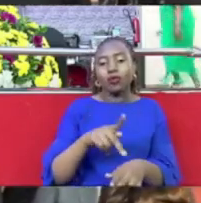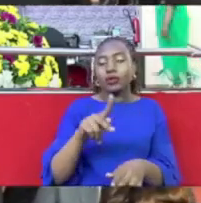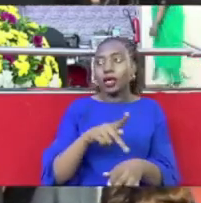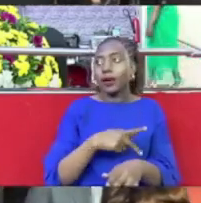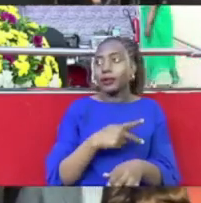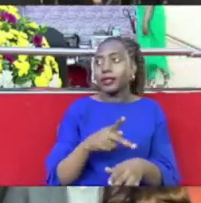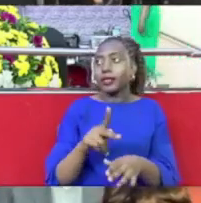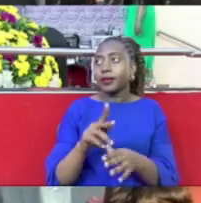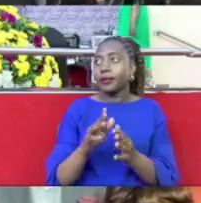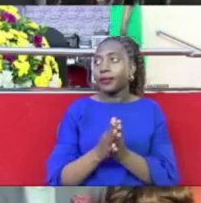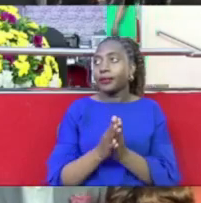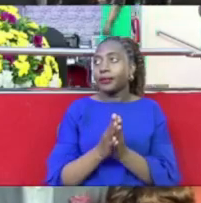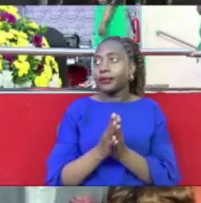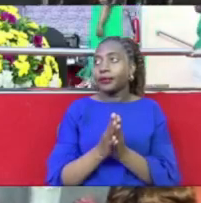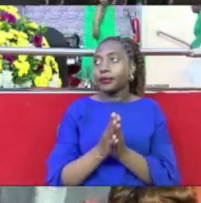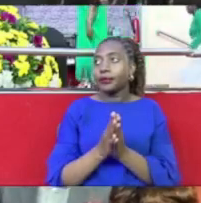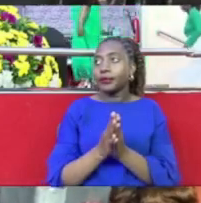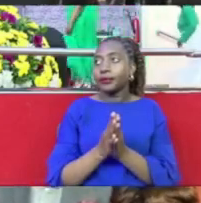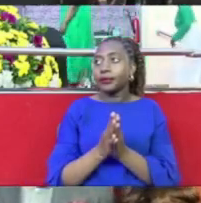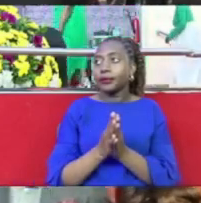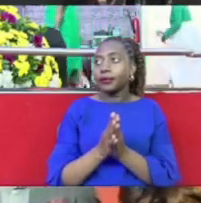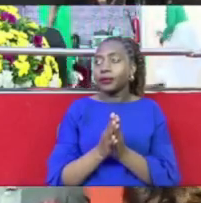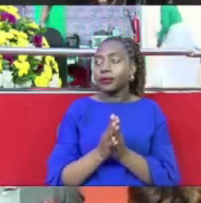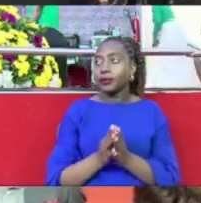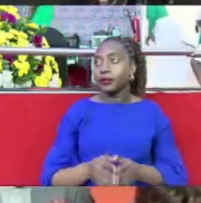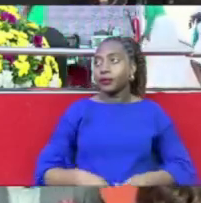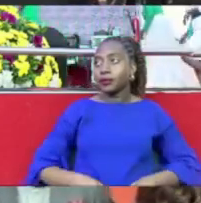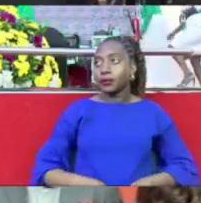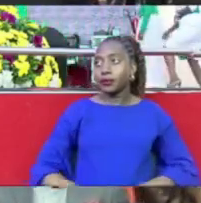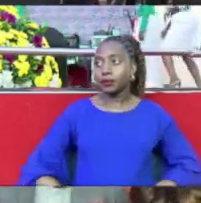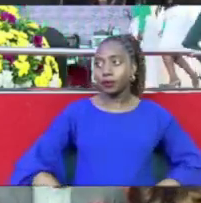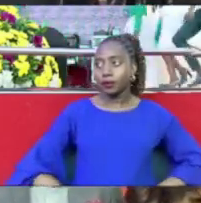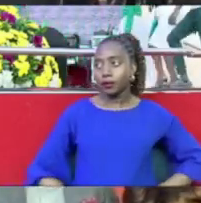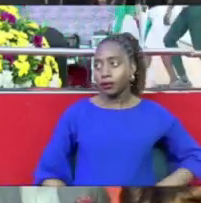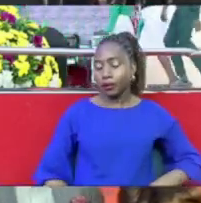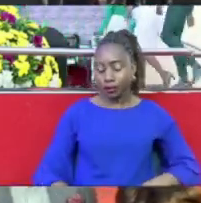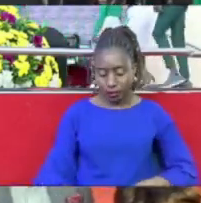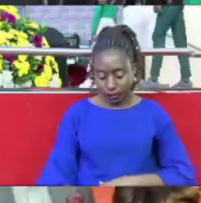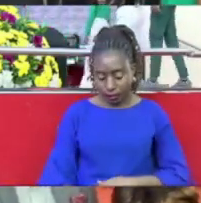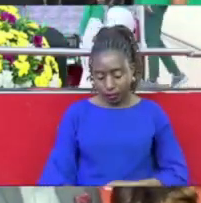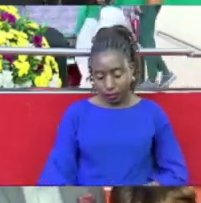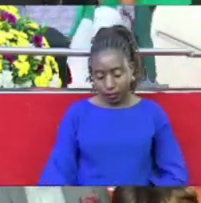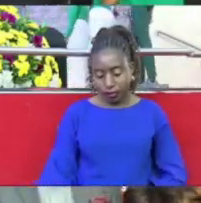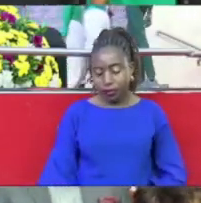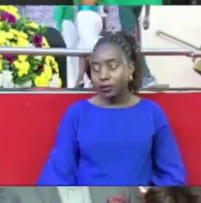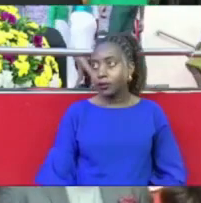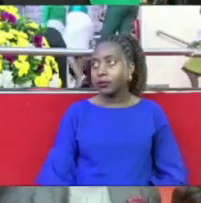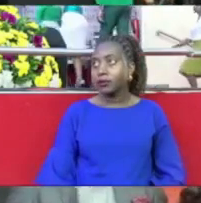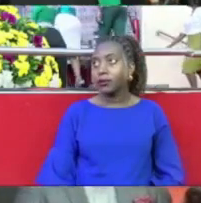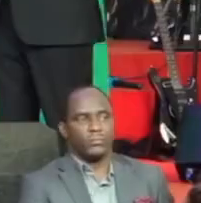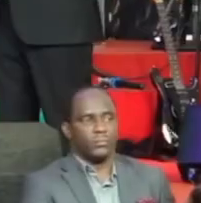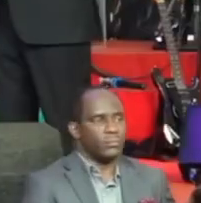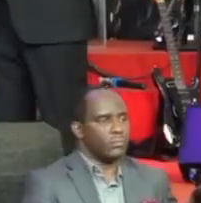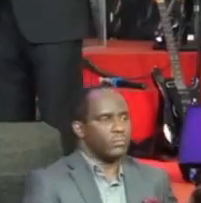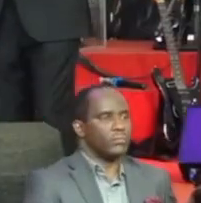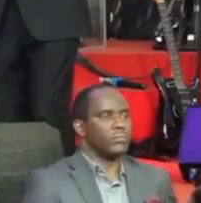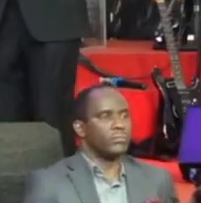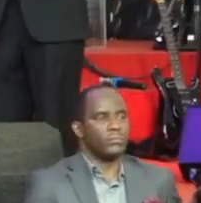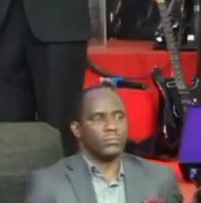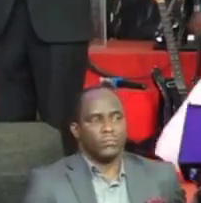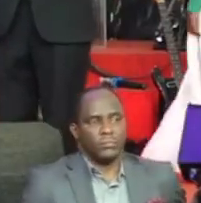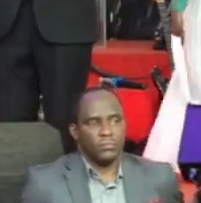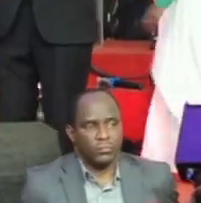5, I wish I would get it as we wind up. There is a certain prayer that God does not pay